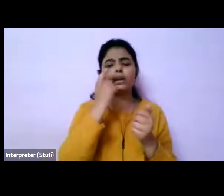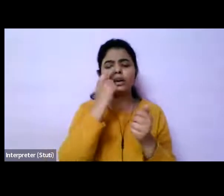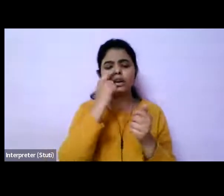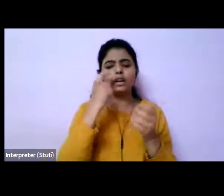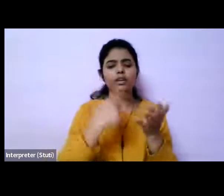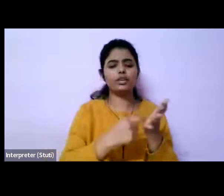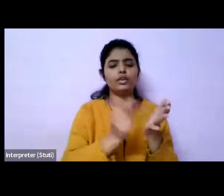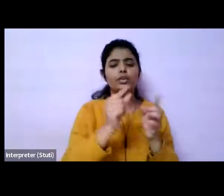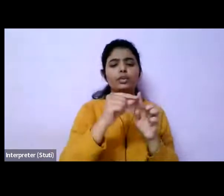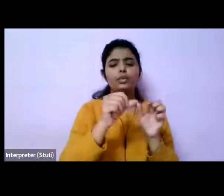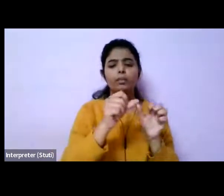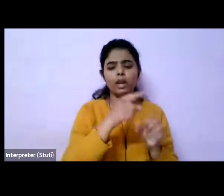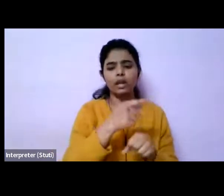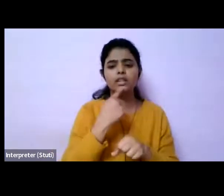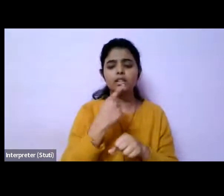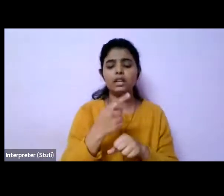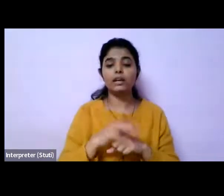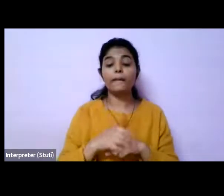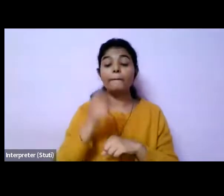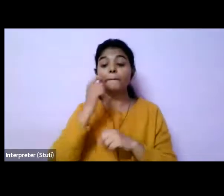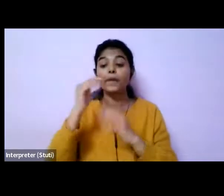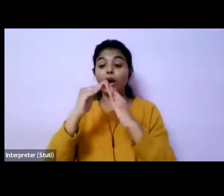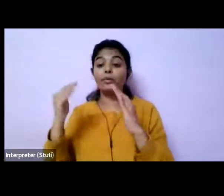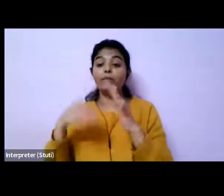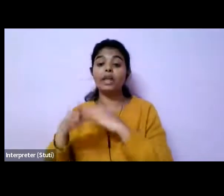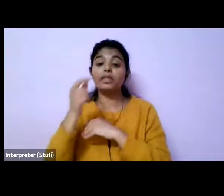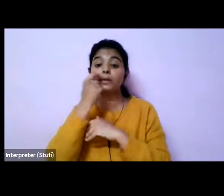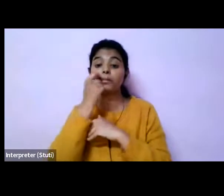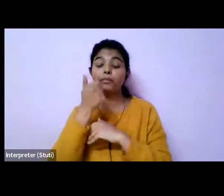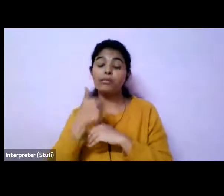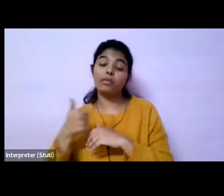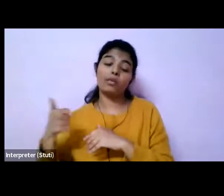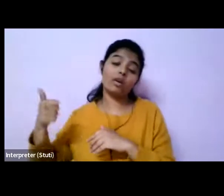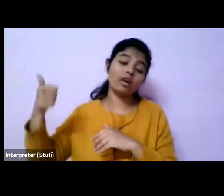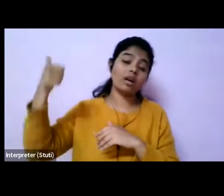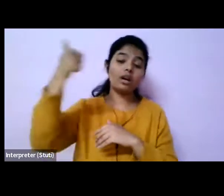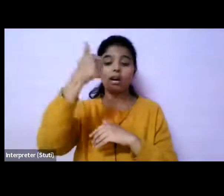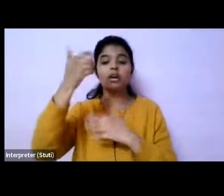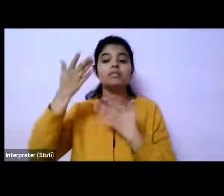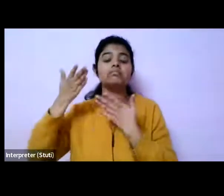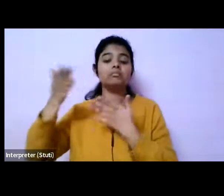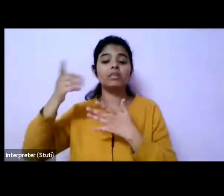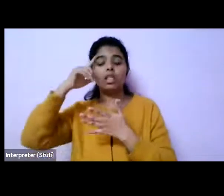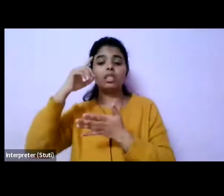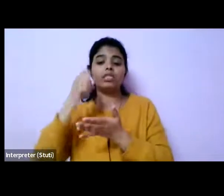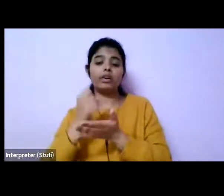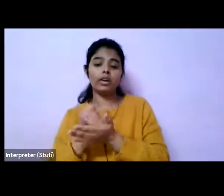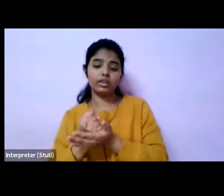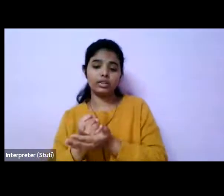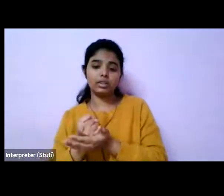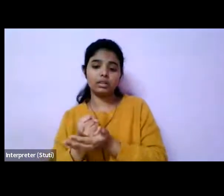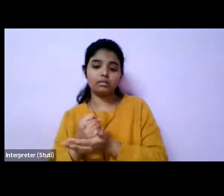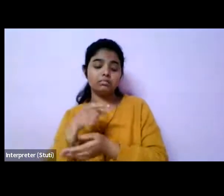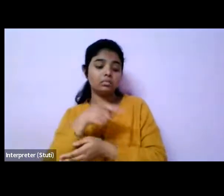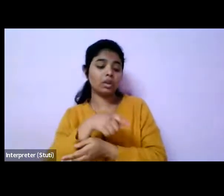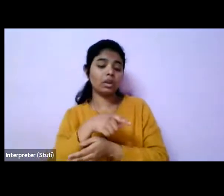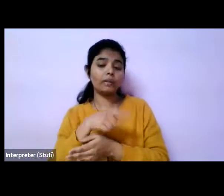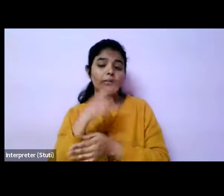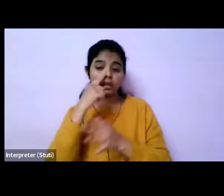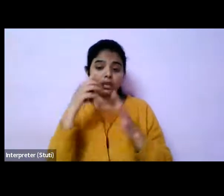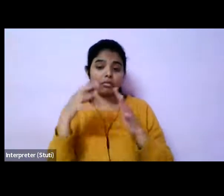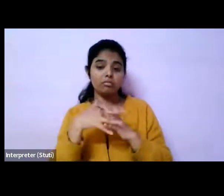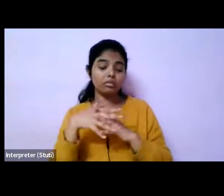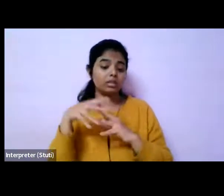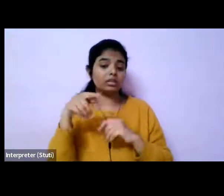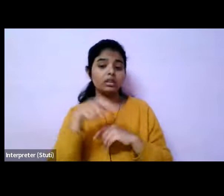says, Tara says this, the men in the house were decided on whether they were going to go hunting while the women looked after the